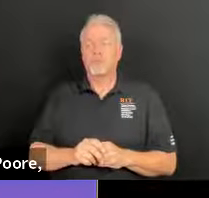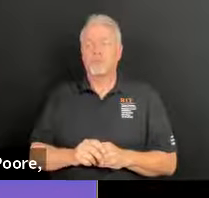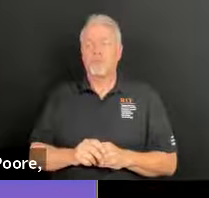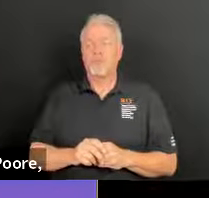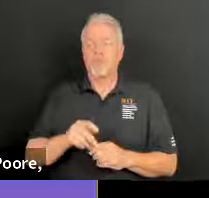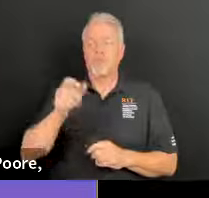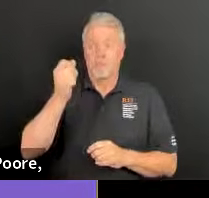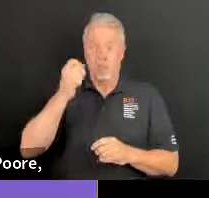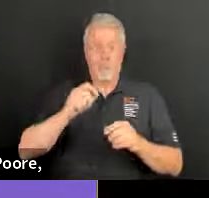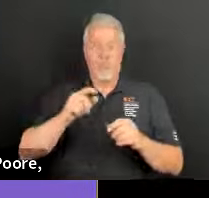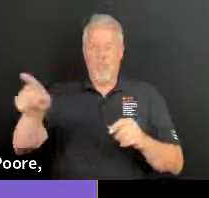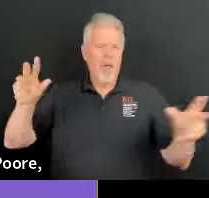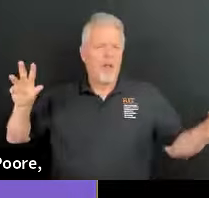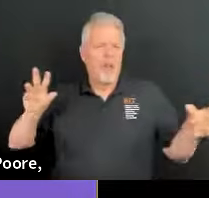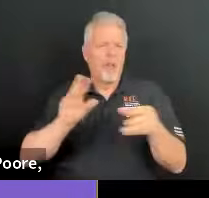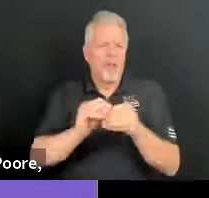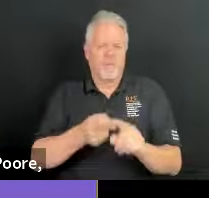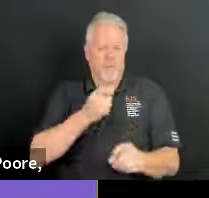survey was sent out.